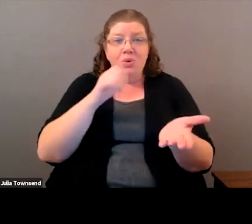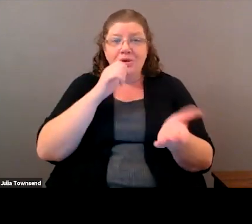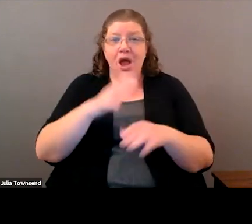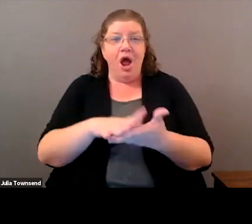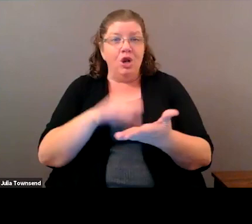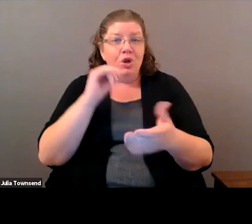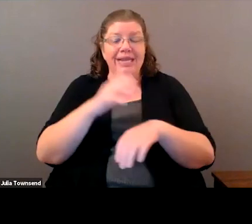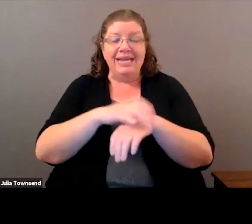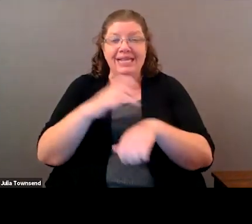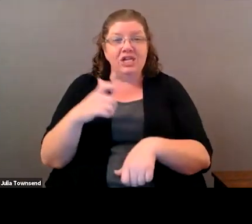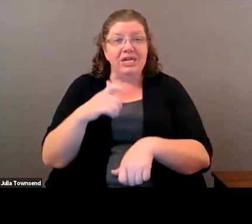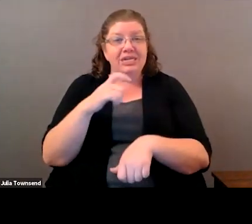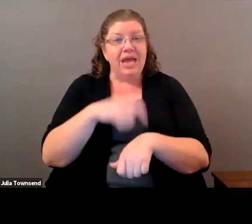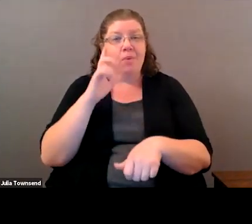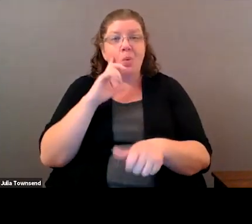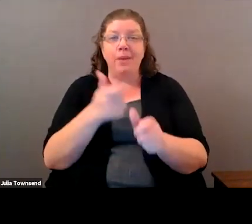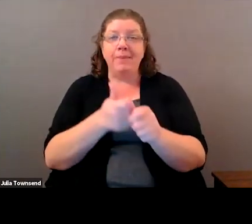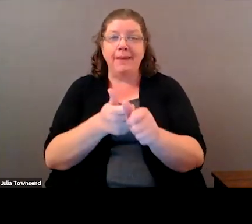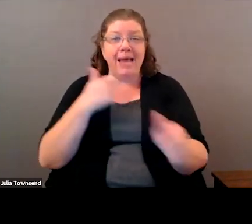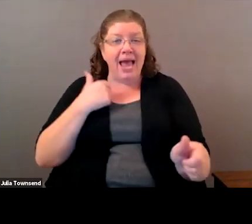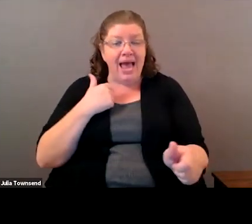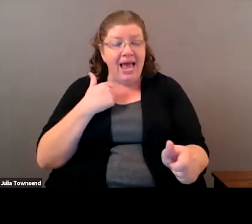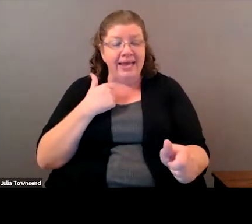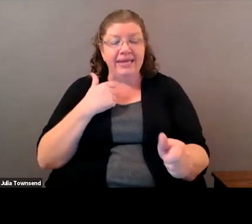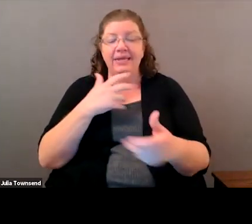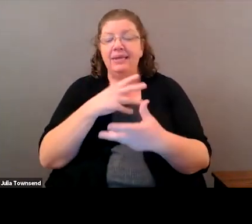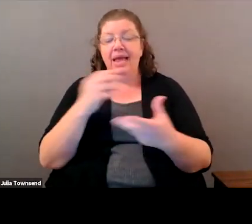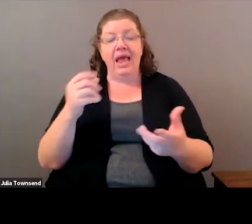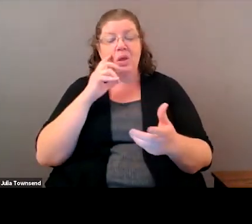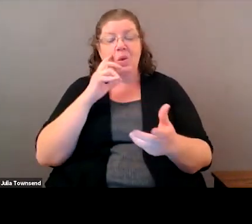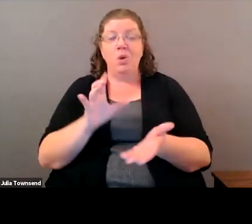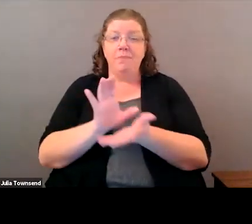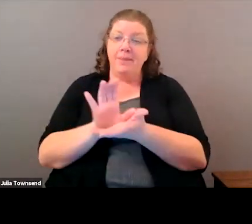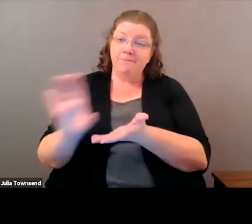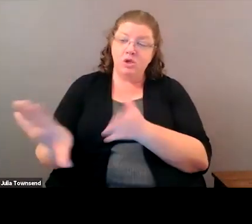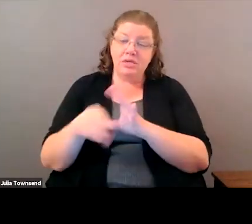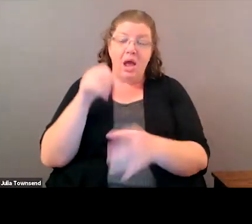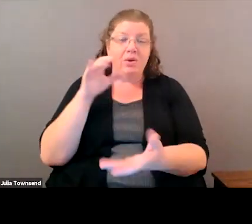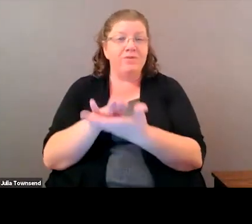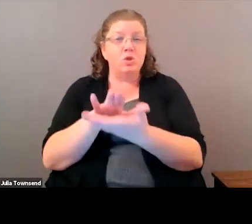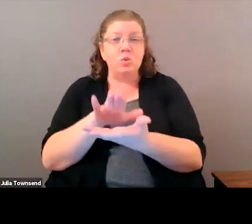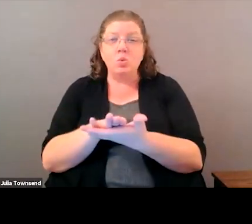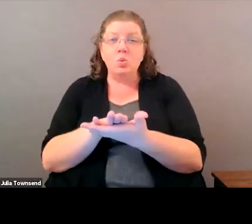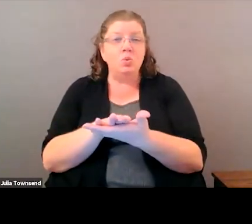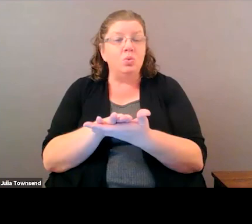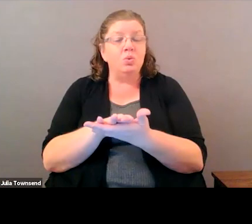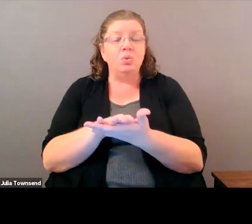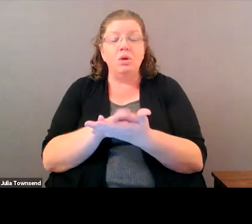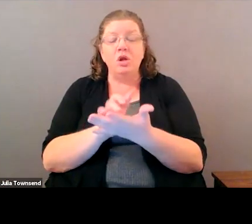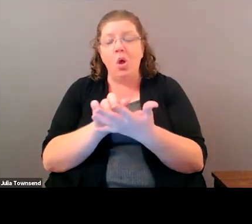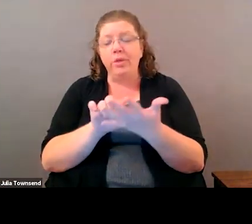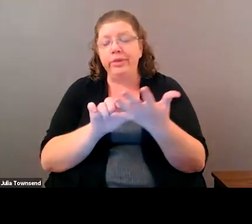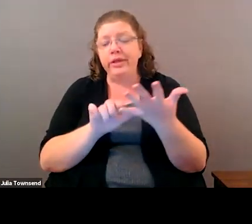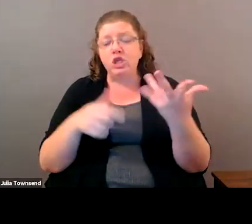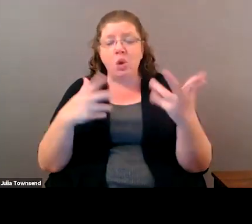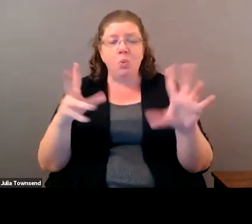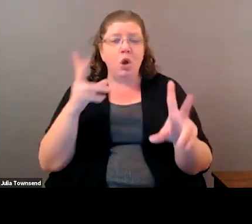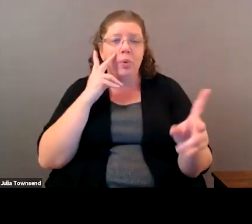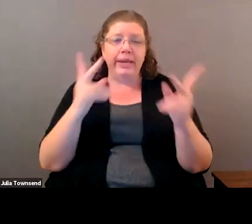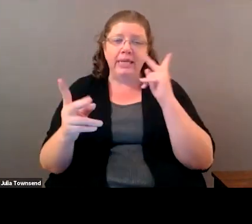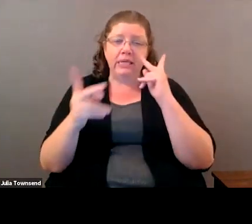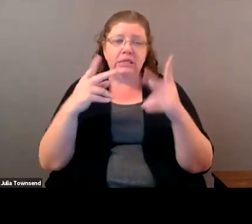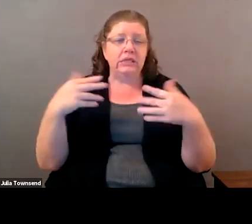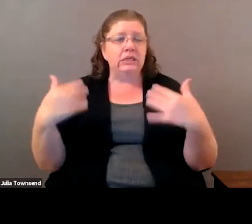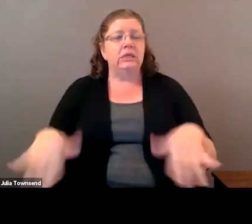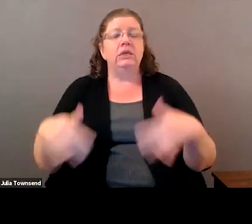in time, and they're going to be behind, and they're going to be pushed out of school, and all the things that we already see. So, you